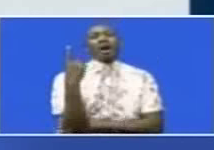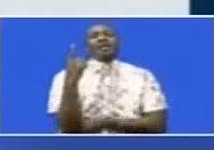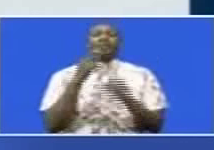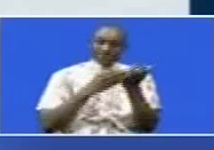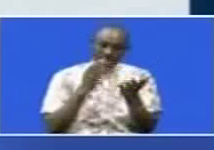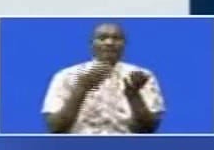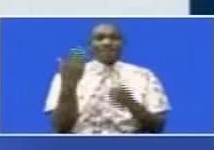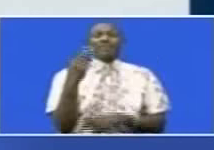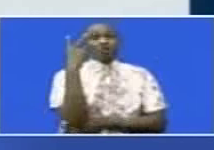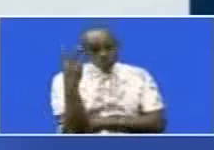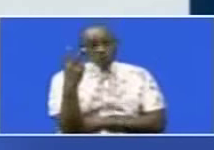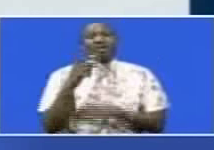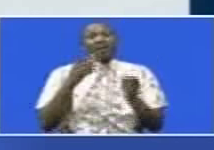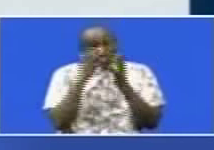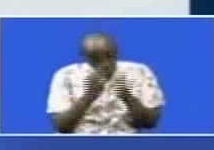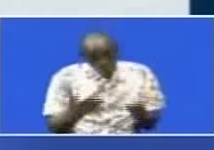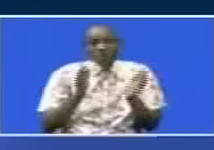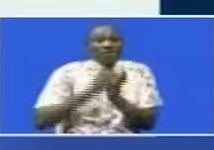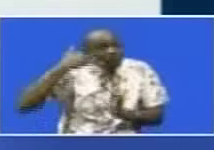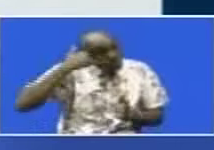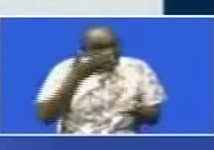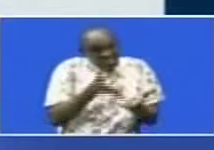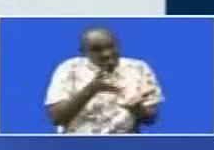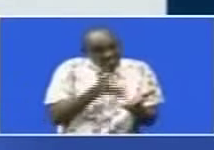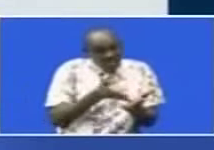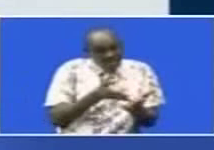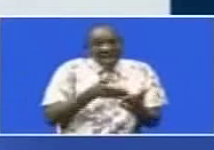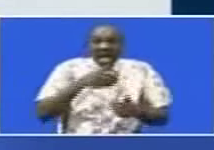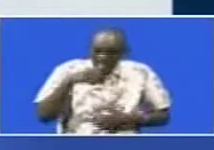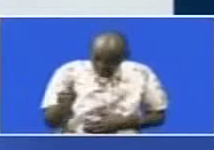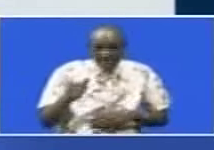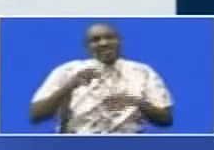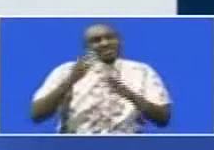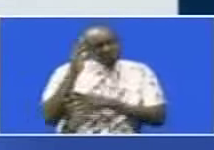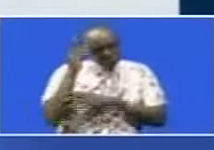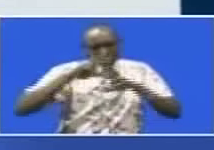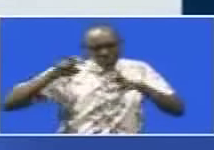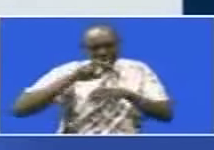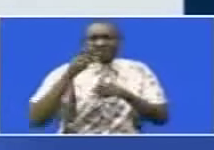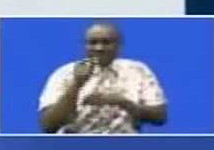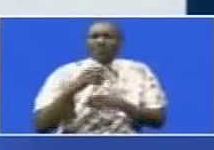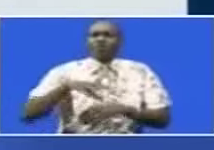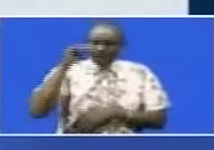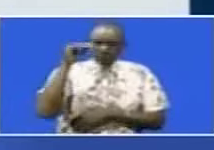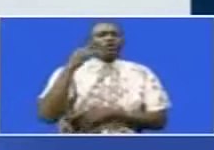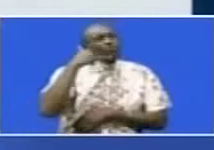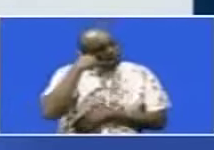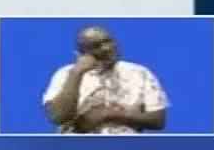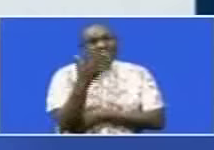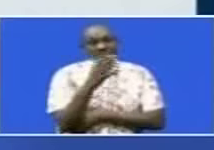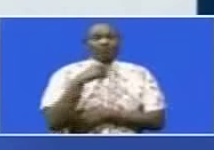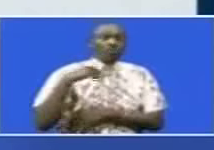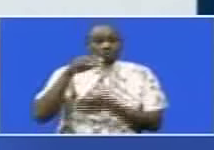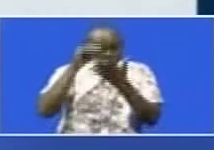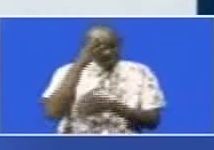2 written in the exercise books and mobile phones. NEC security monitoring team has also recovered 40 mobile phones from candidates